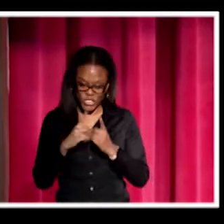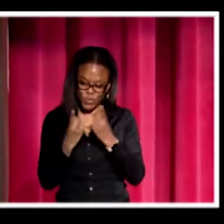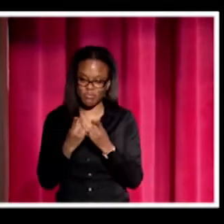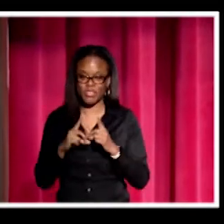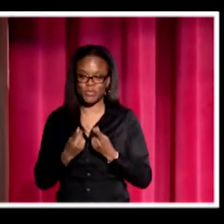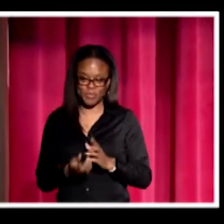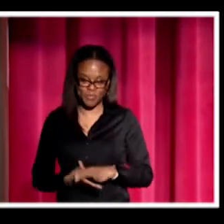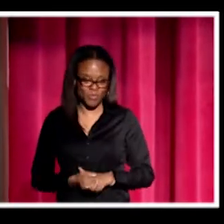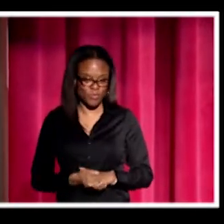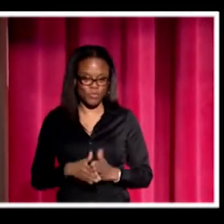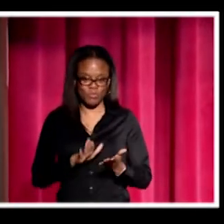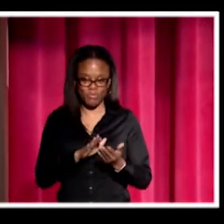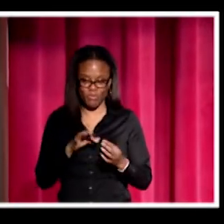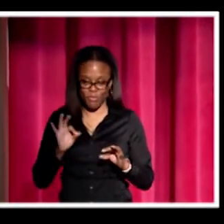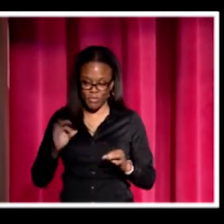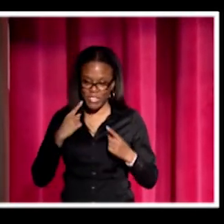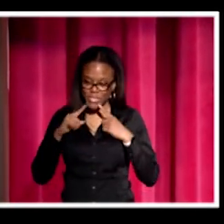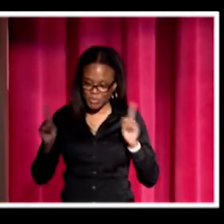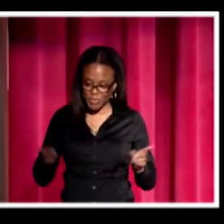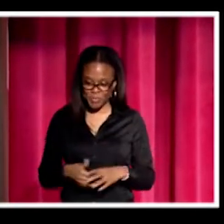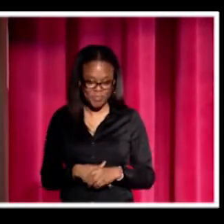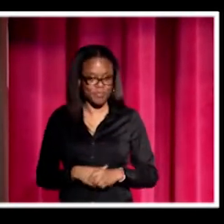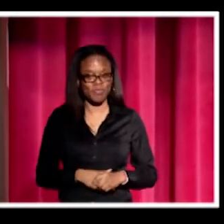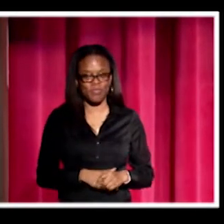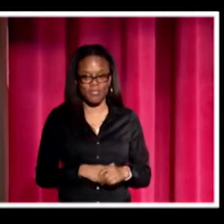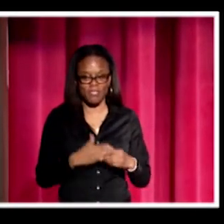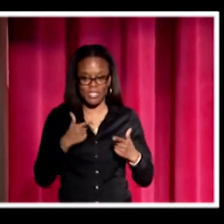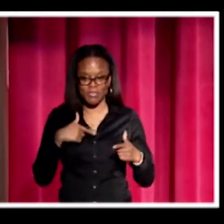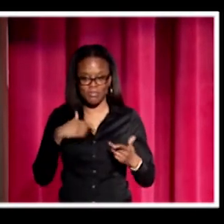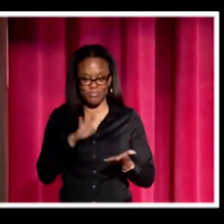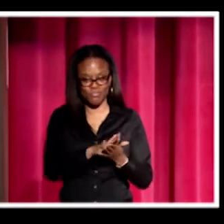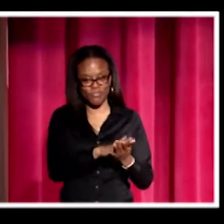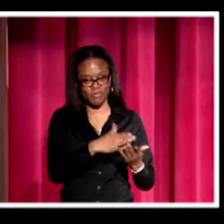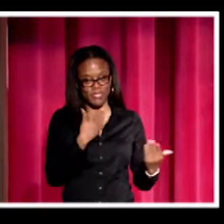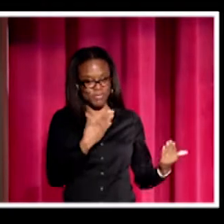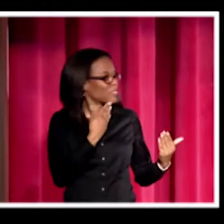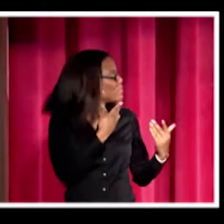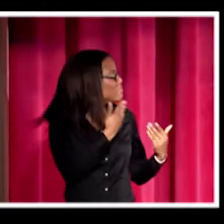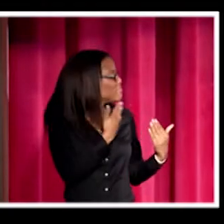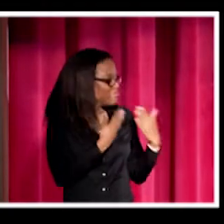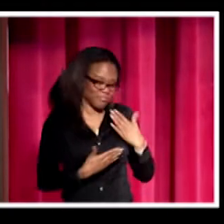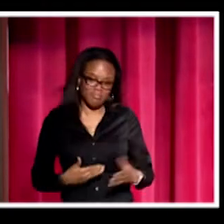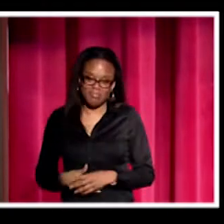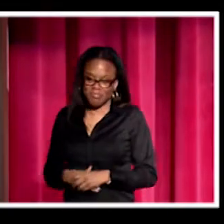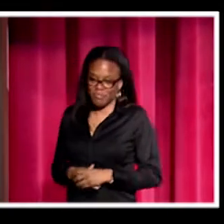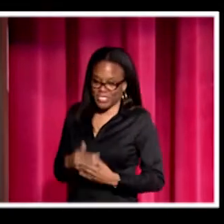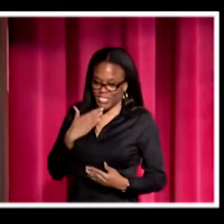Ms. Thompson, 3 weeks from giving birth, for that wonderful introduction.